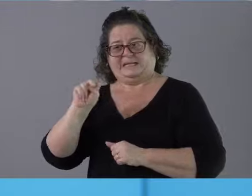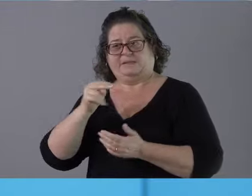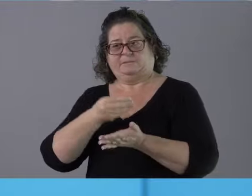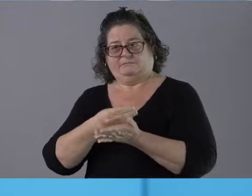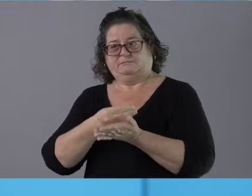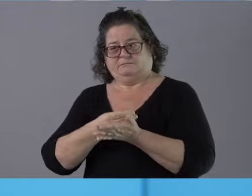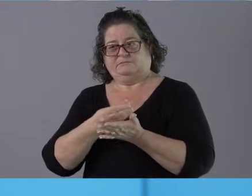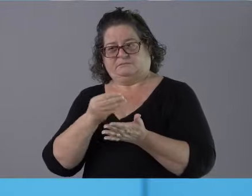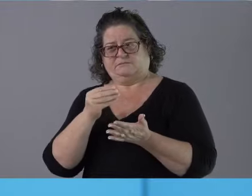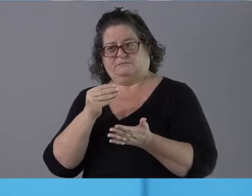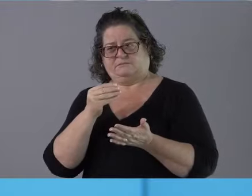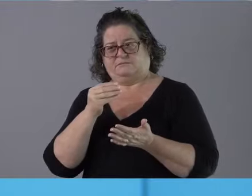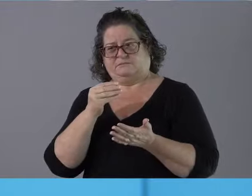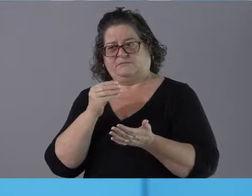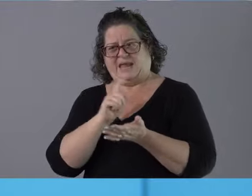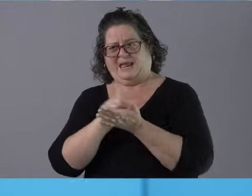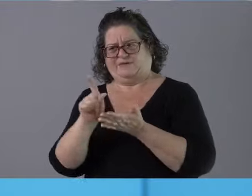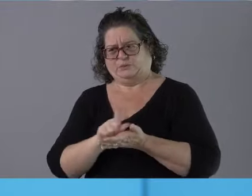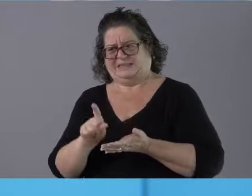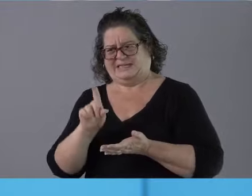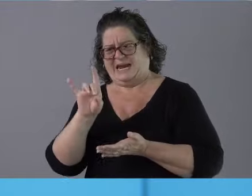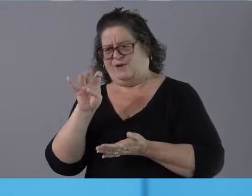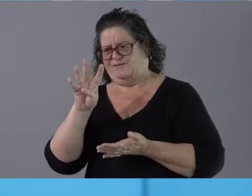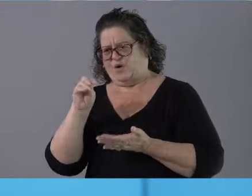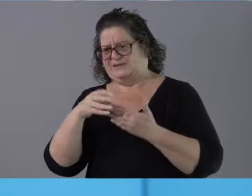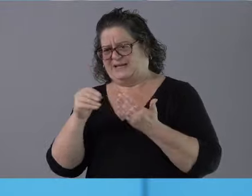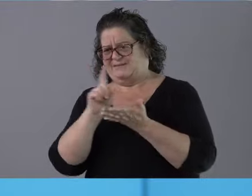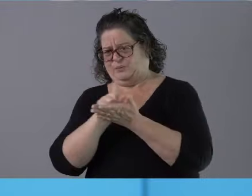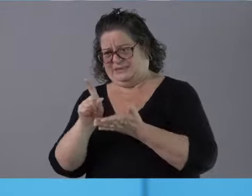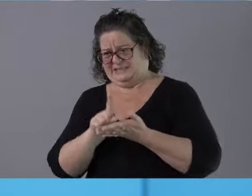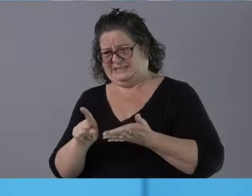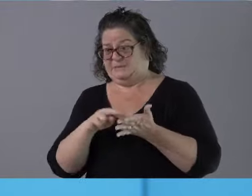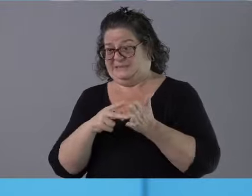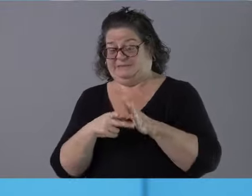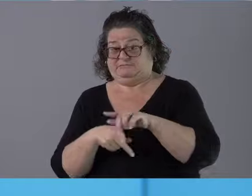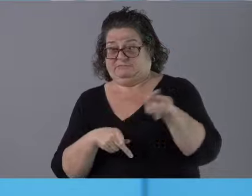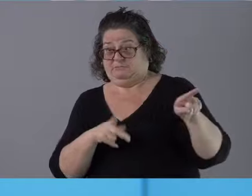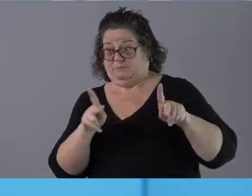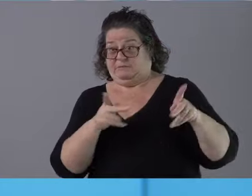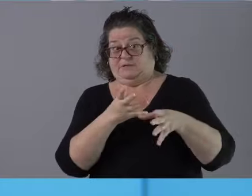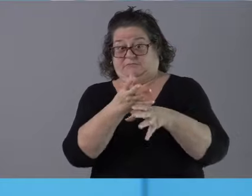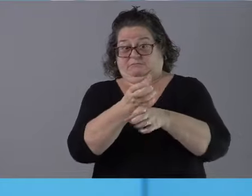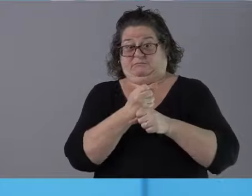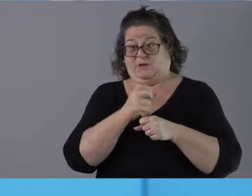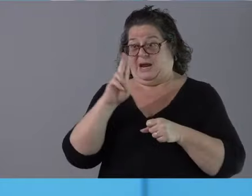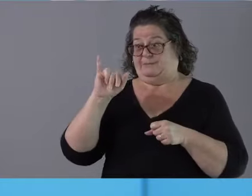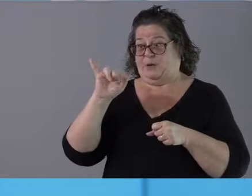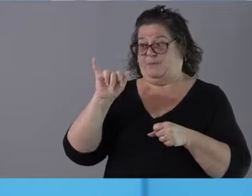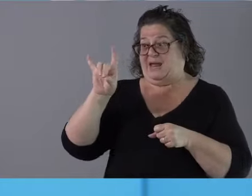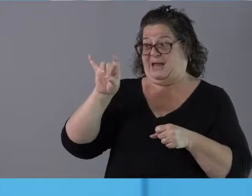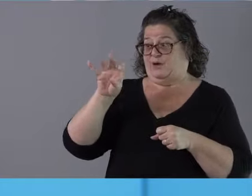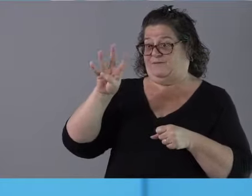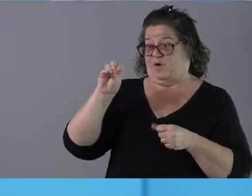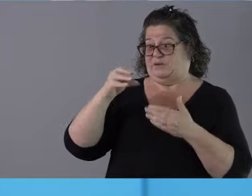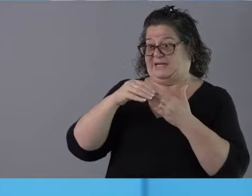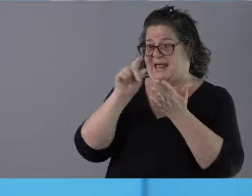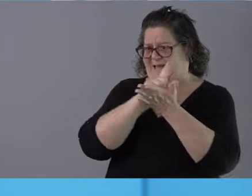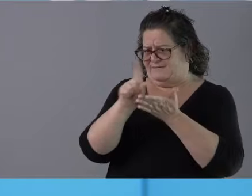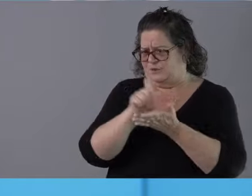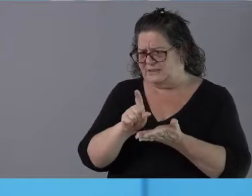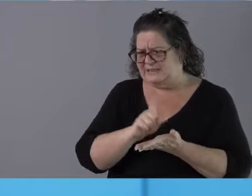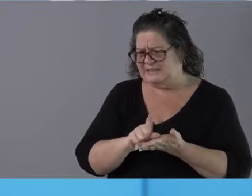people. So if you're receiving $840 a week, which we're told for many that were displaced is actually more money